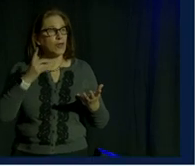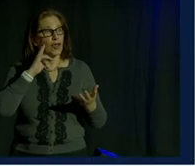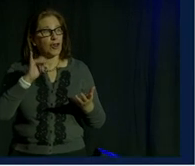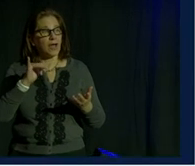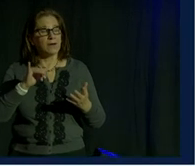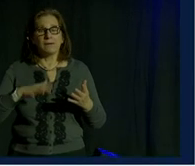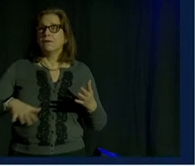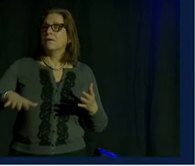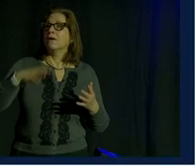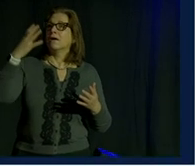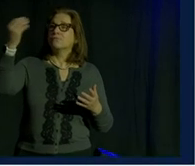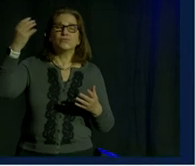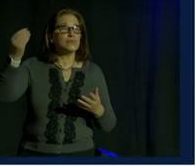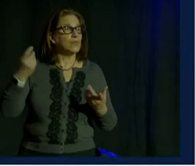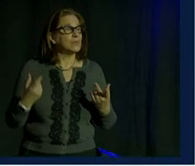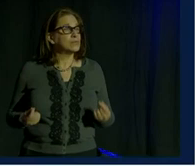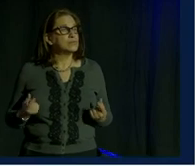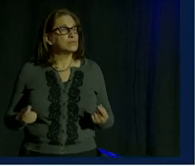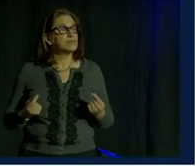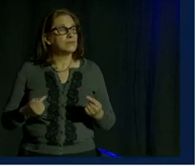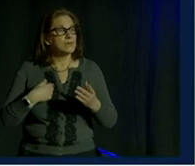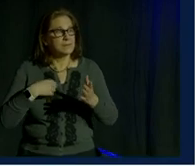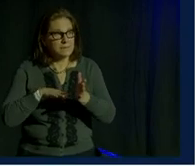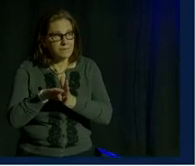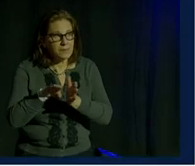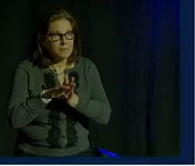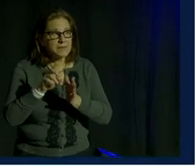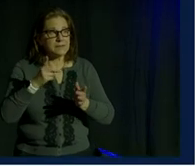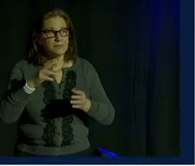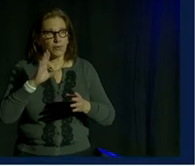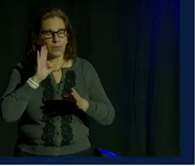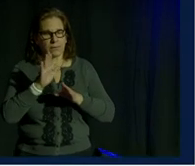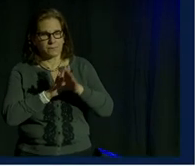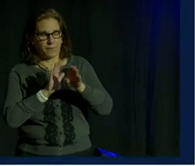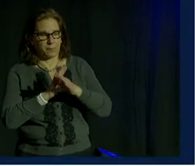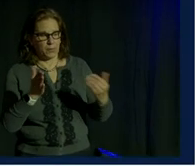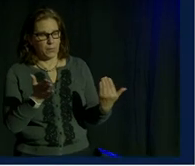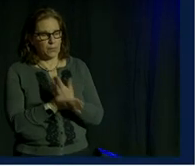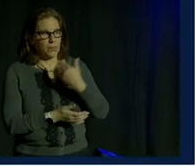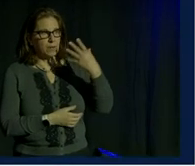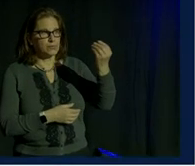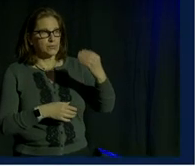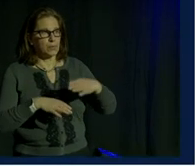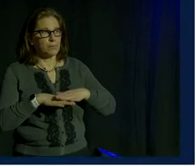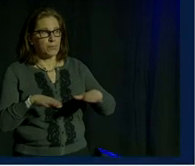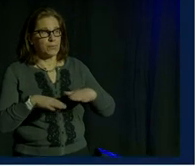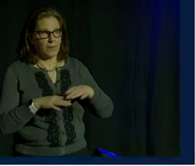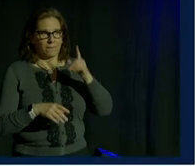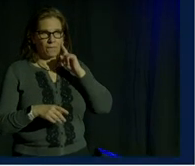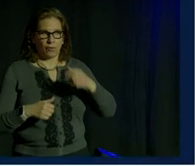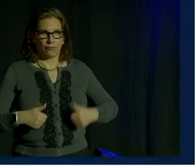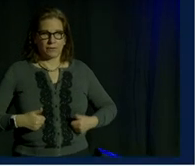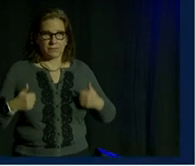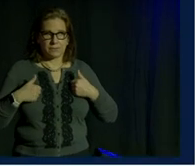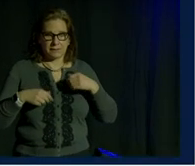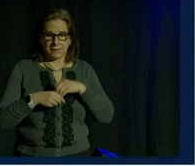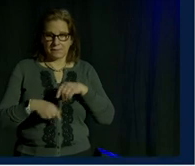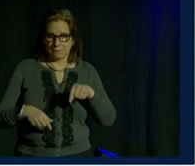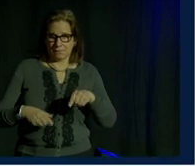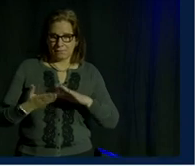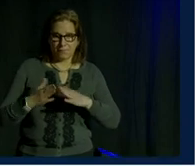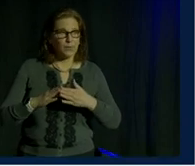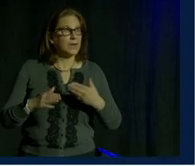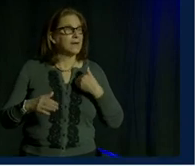efforts, DPR will build a new outdoor pool and pool house to serve residents in the community. The proposed program